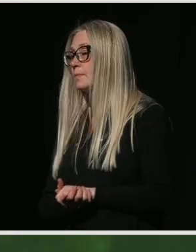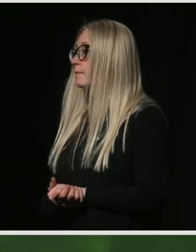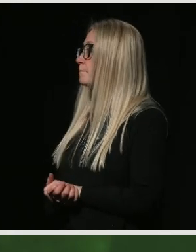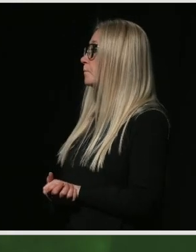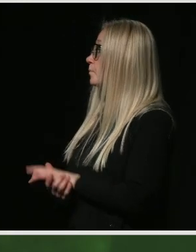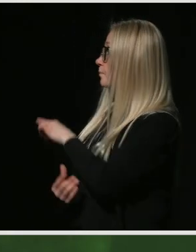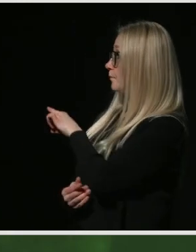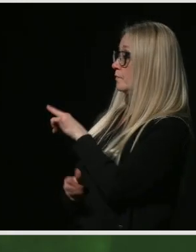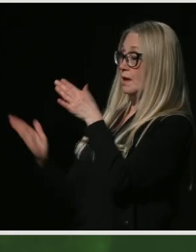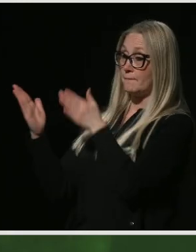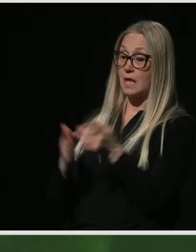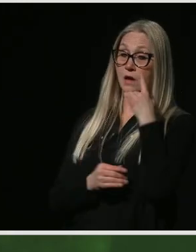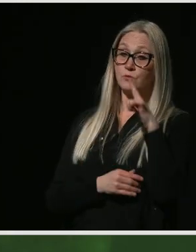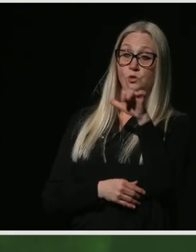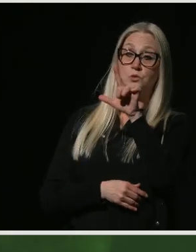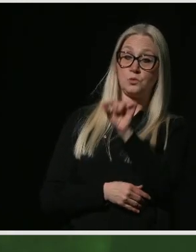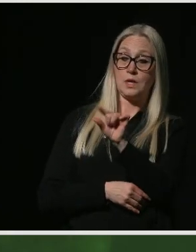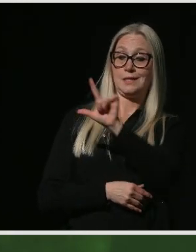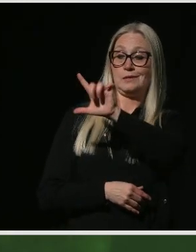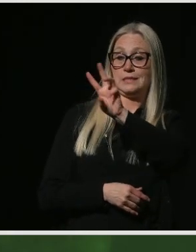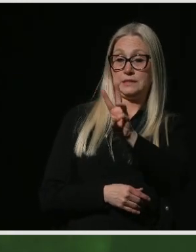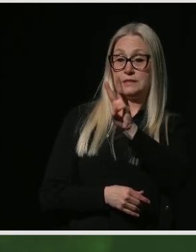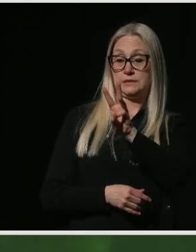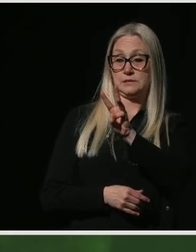plan. For 2026, within the next 12 months,